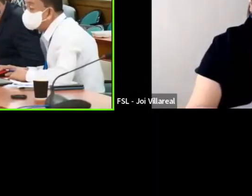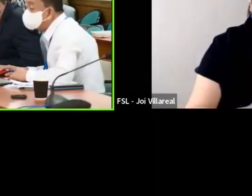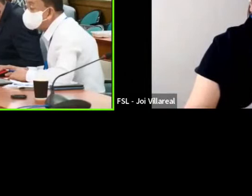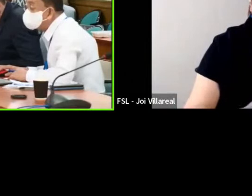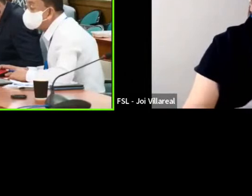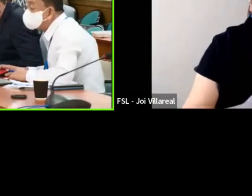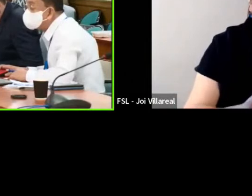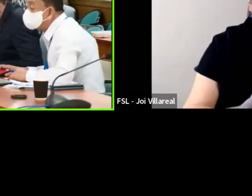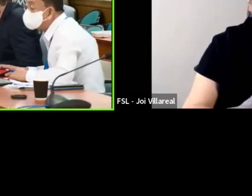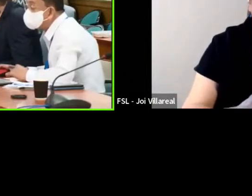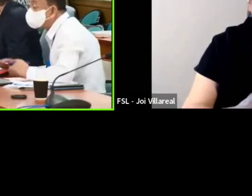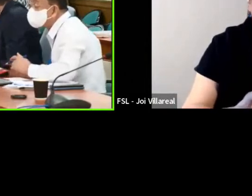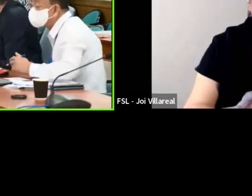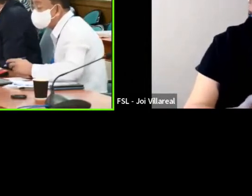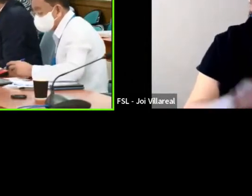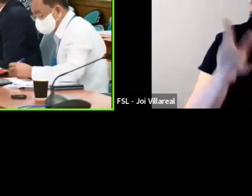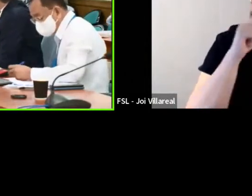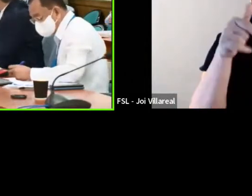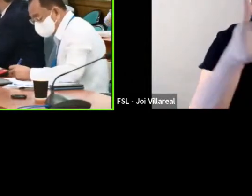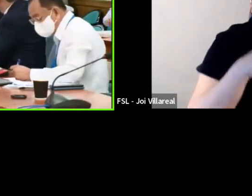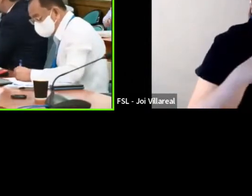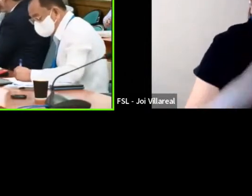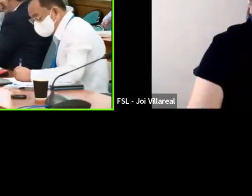Dr. Caroline Dagami?